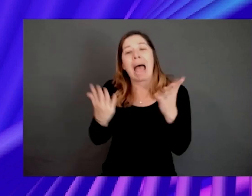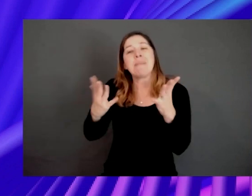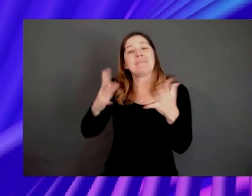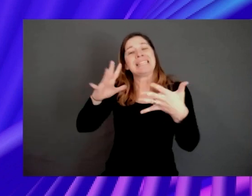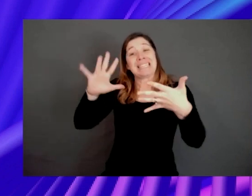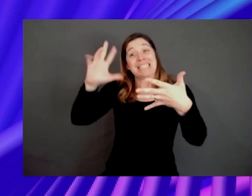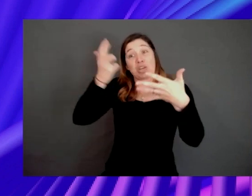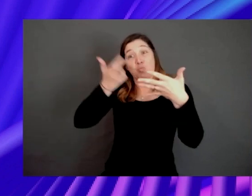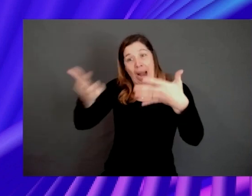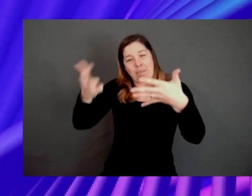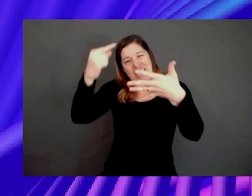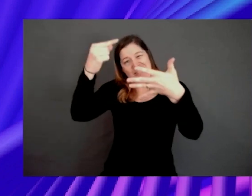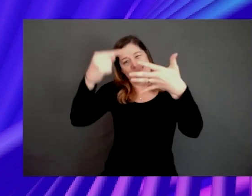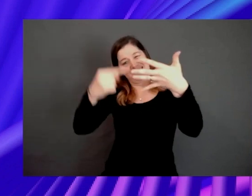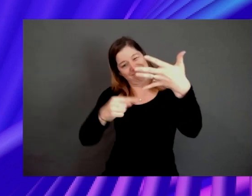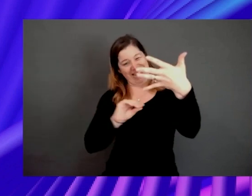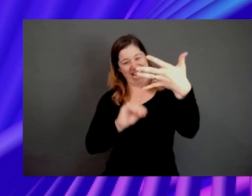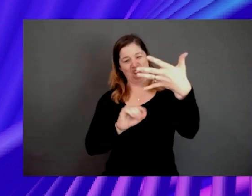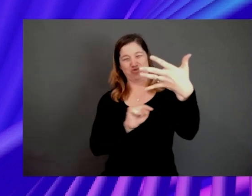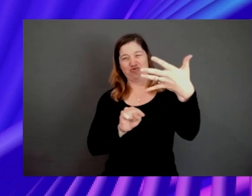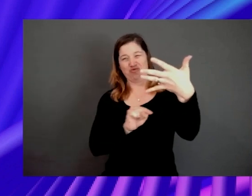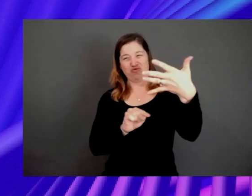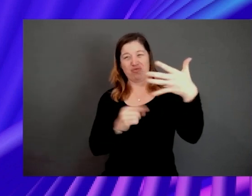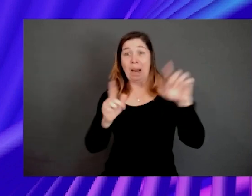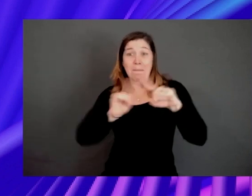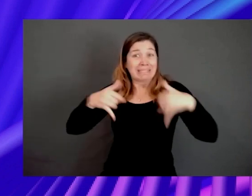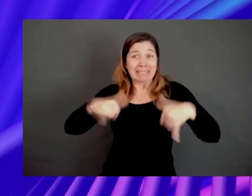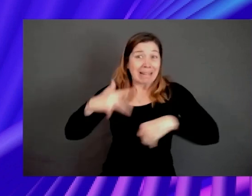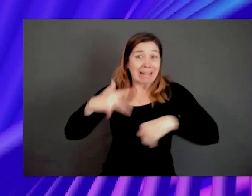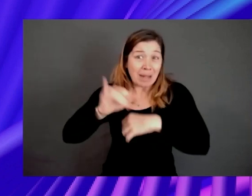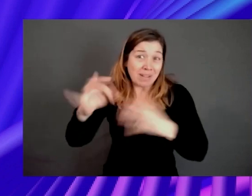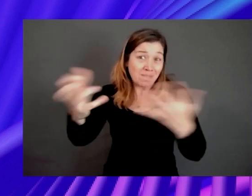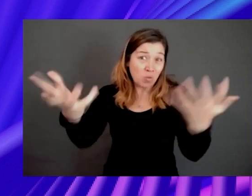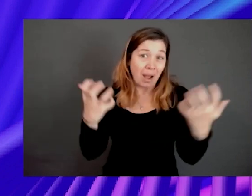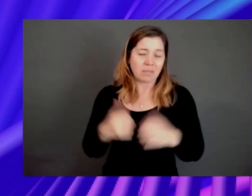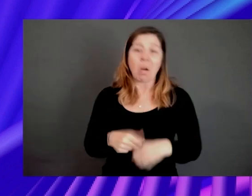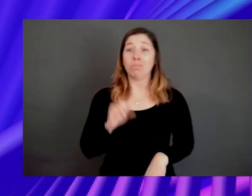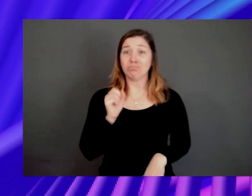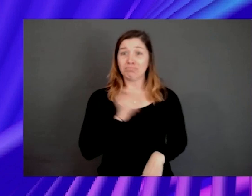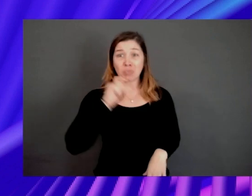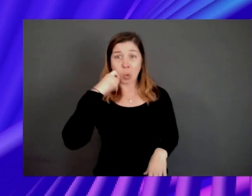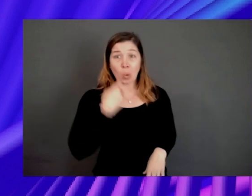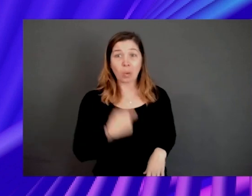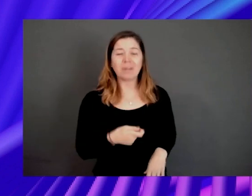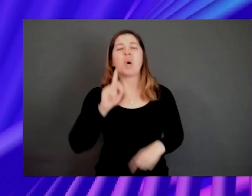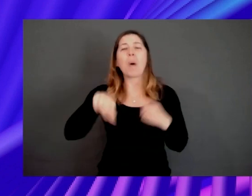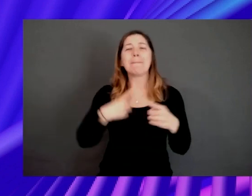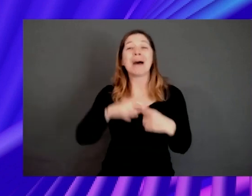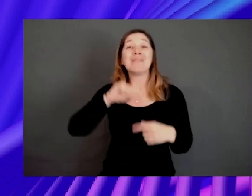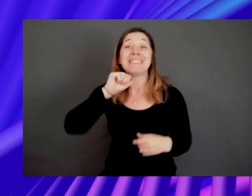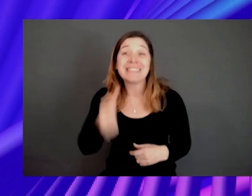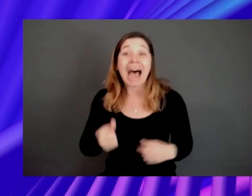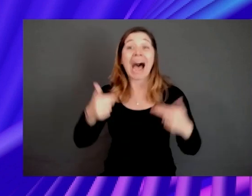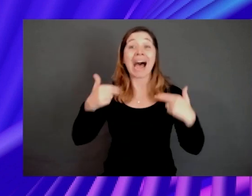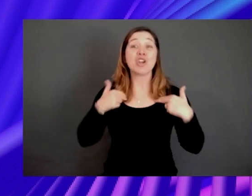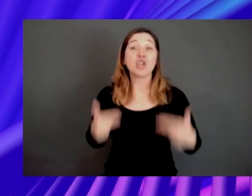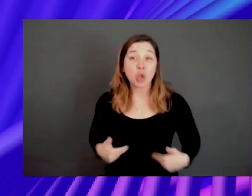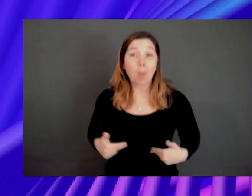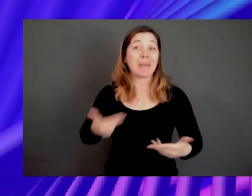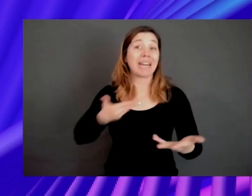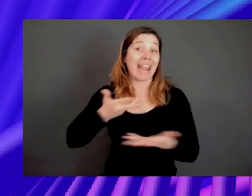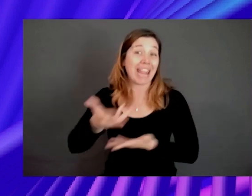engine. But still available if you want to do it. Okay. All right, cool. What about non-human interactive ways of